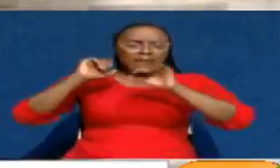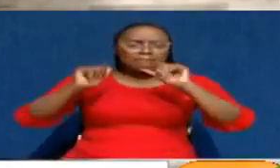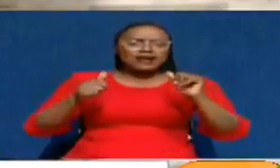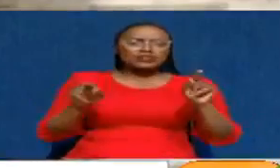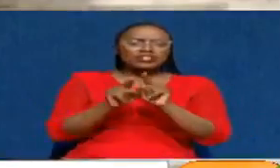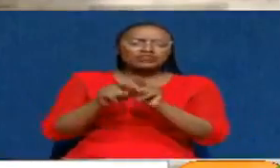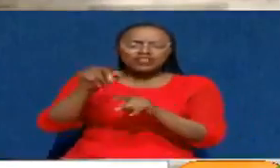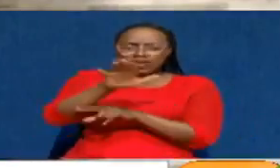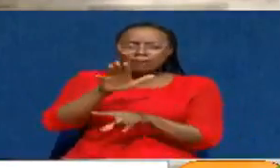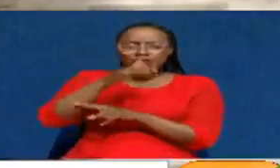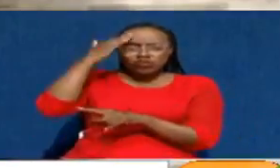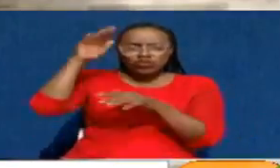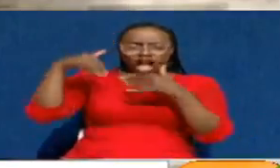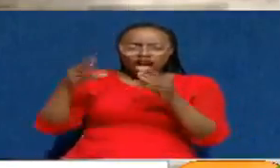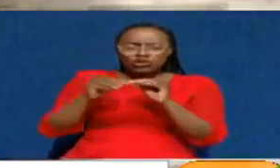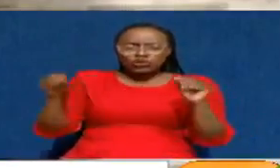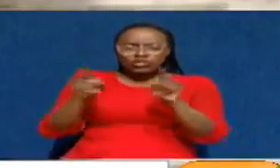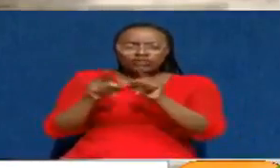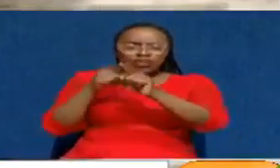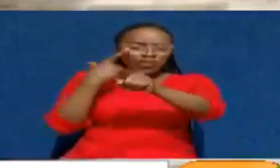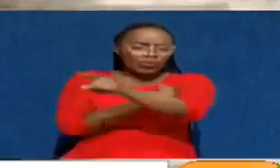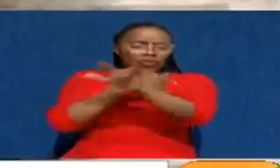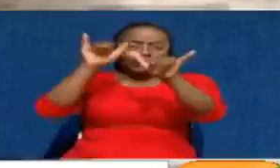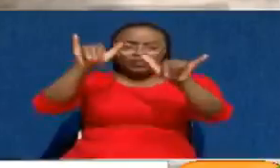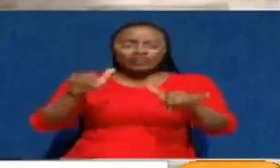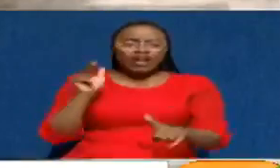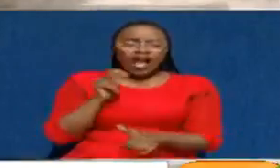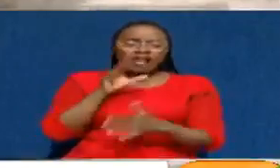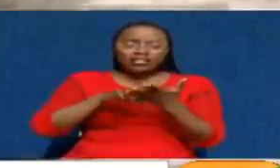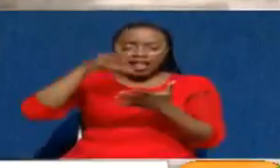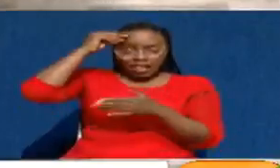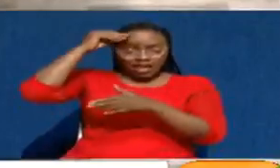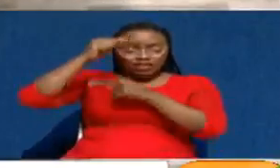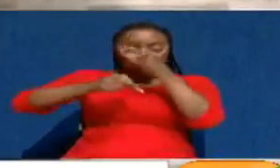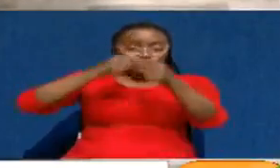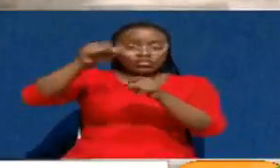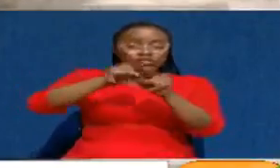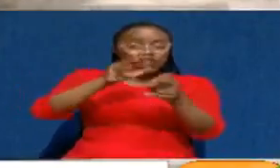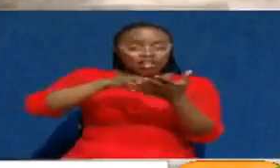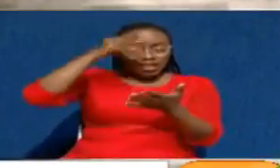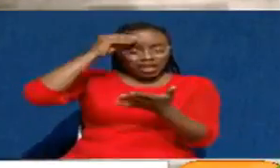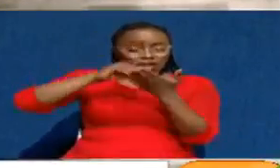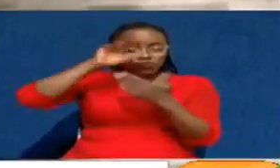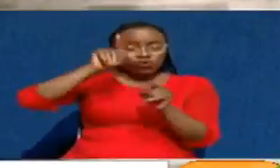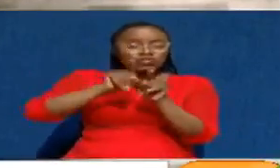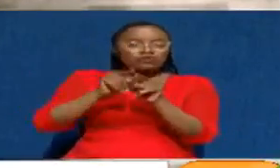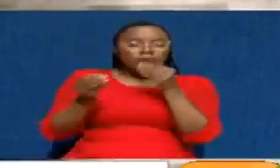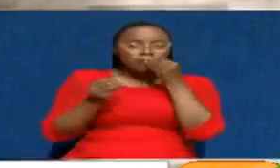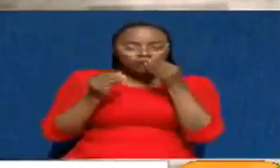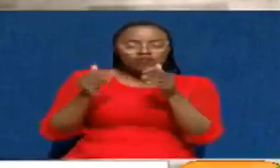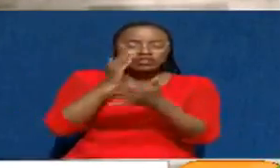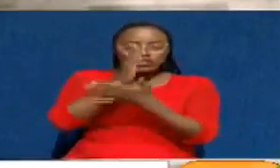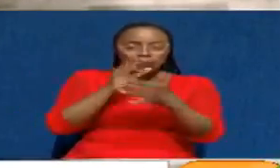and experience to know how long the immunity will actually last. So we are learning, and as we learn more and more, we'll be updating some of